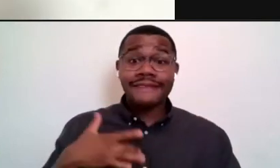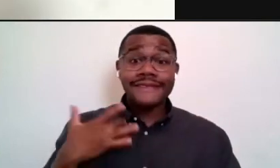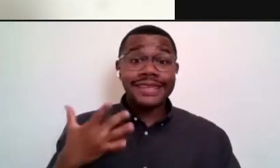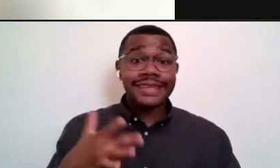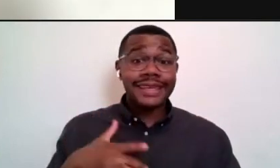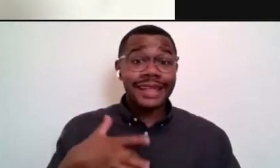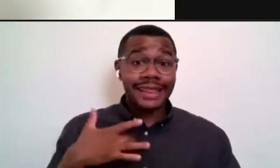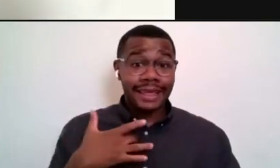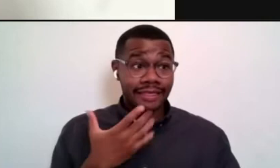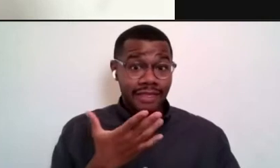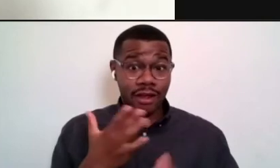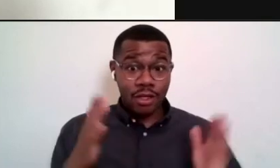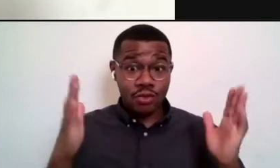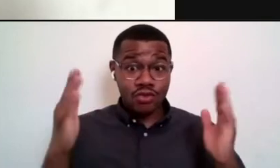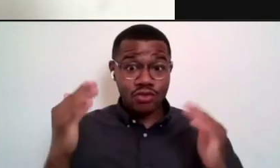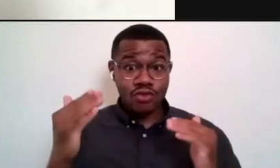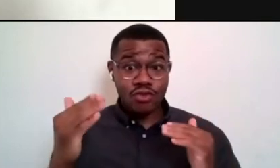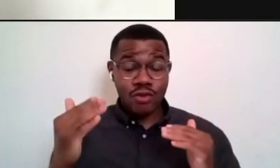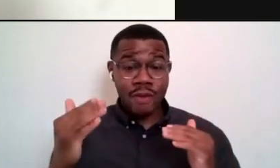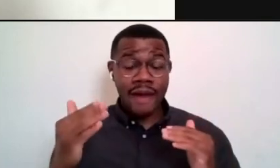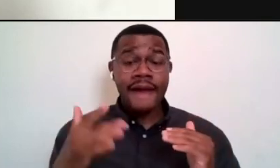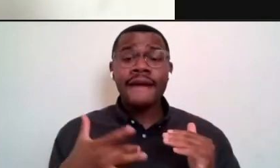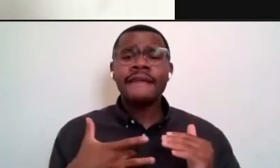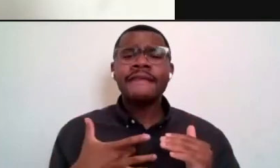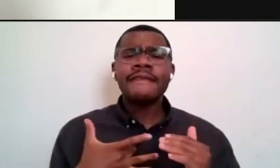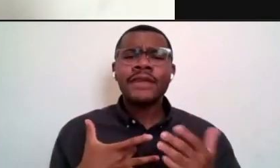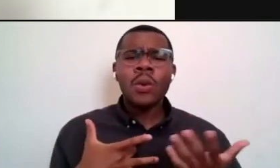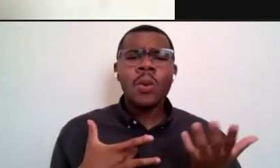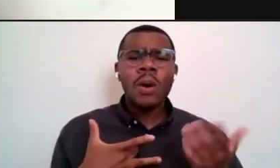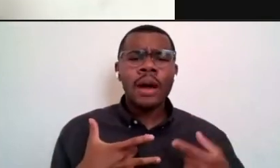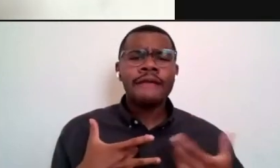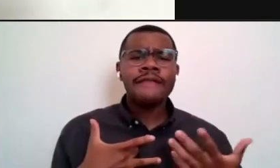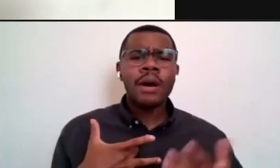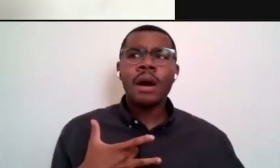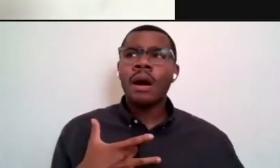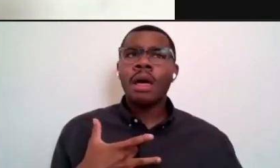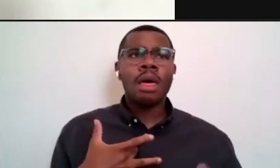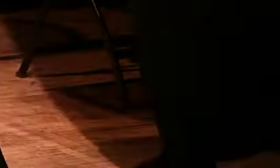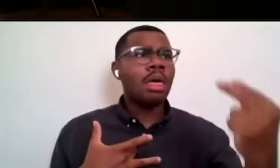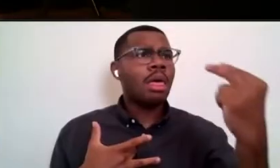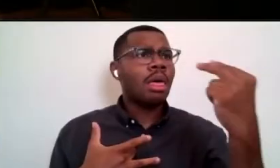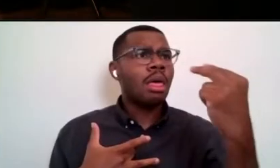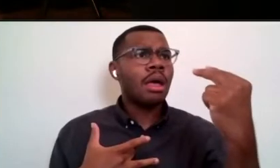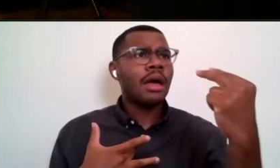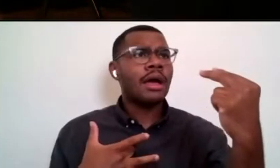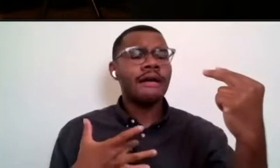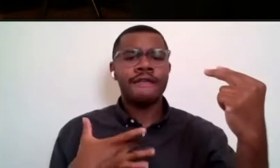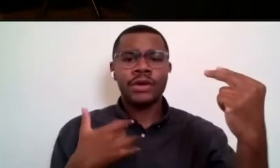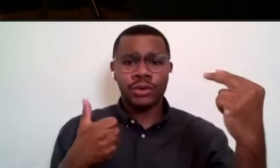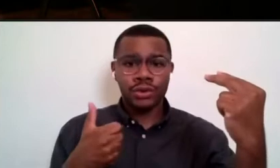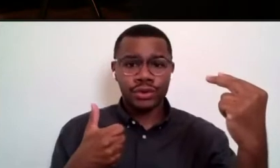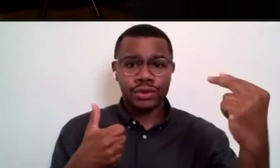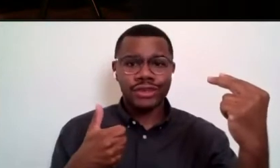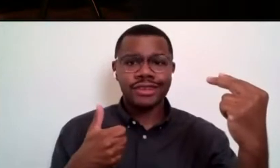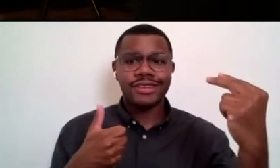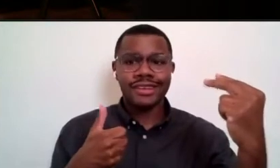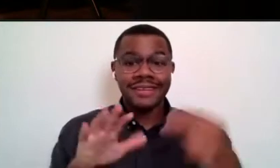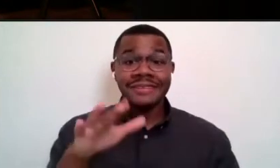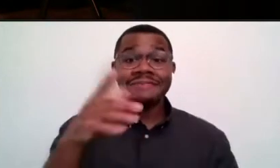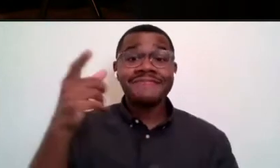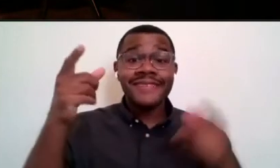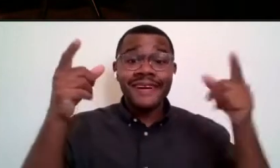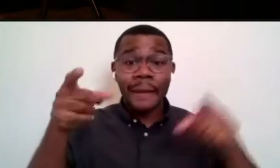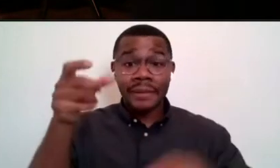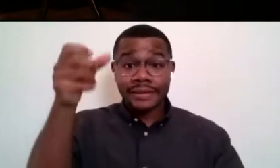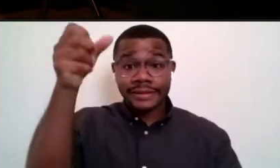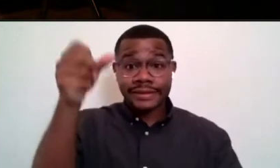you feel like you've been seen. Yes. Yes, it's in South Africa, when I my first day